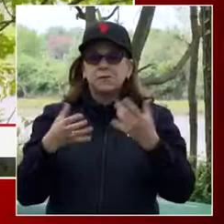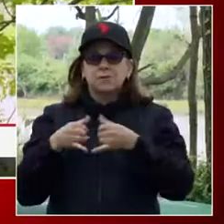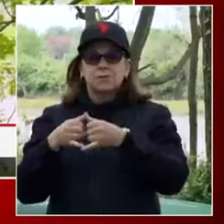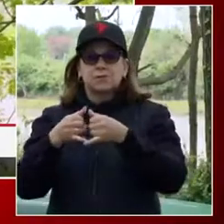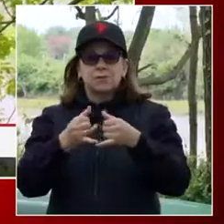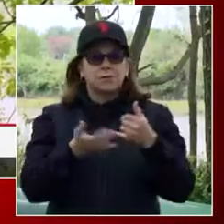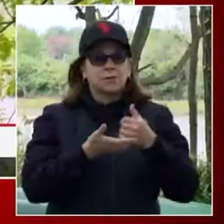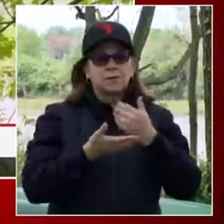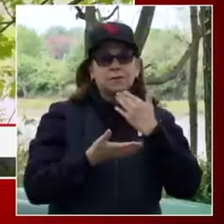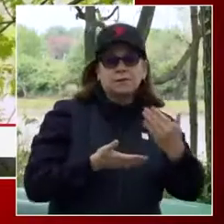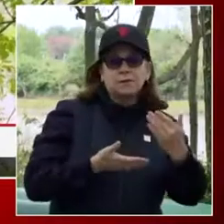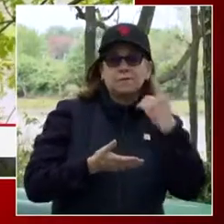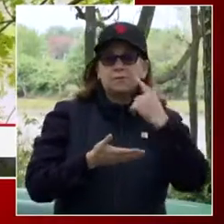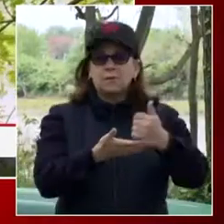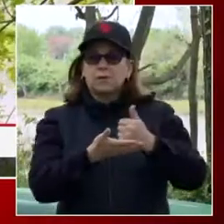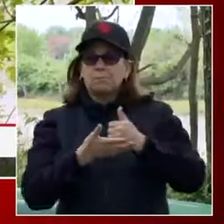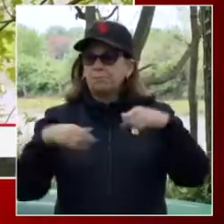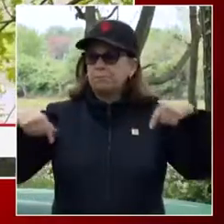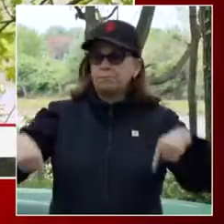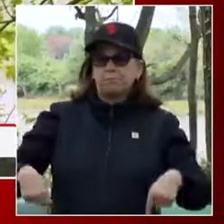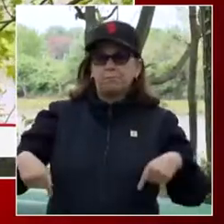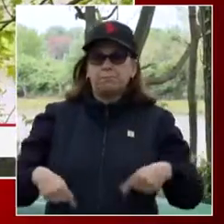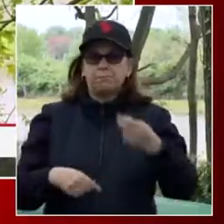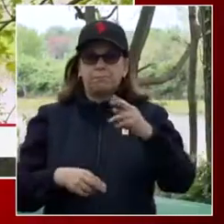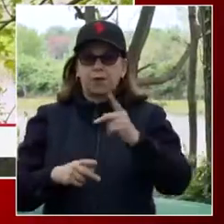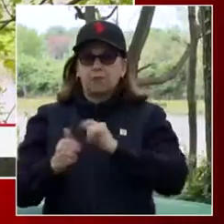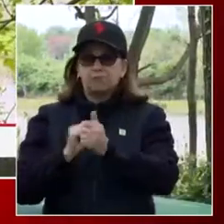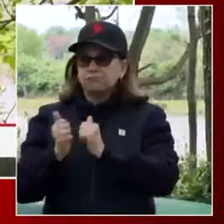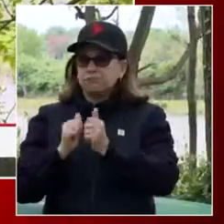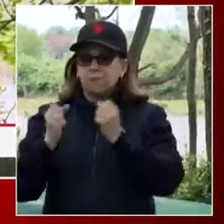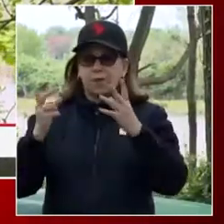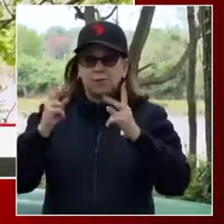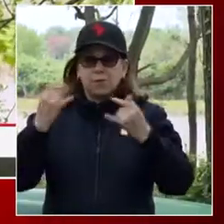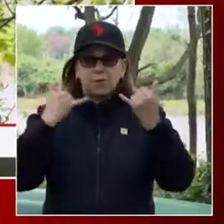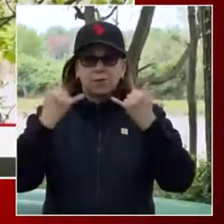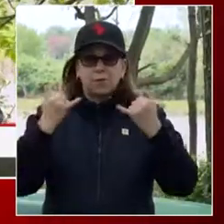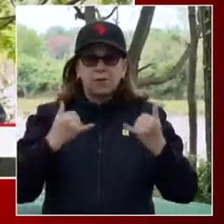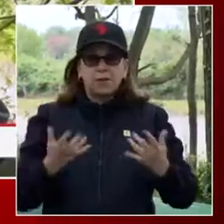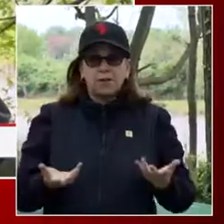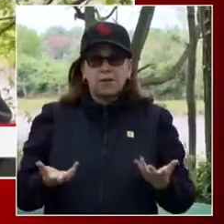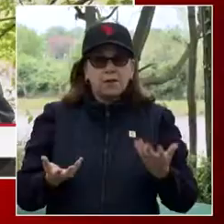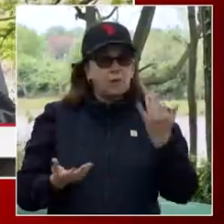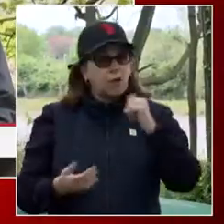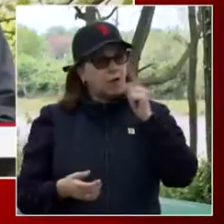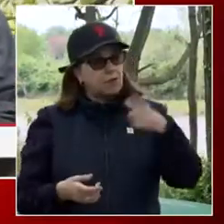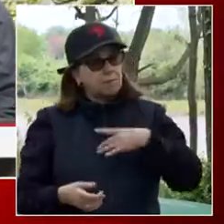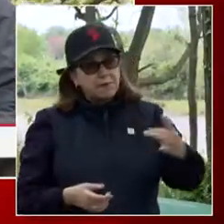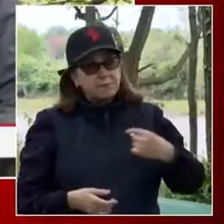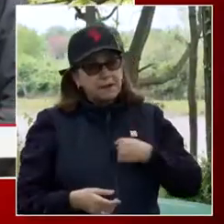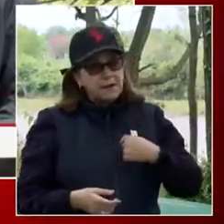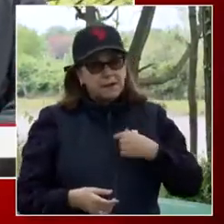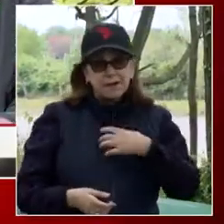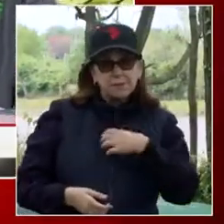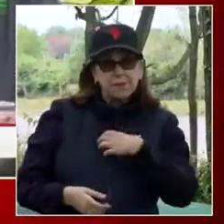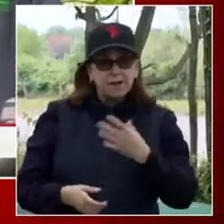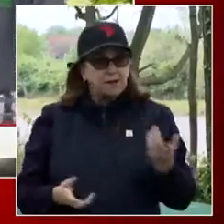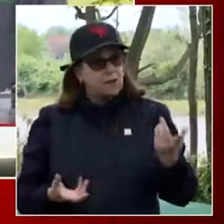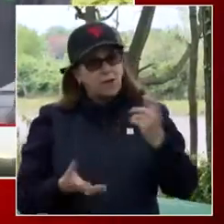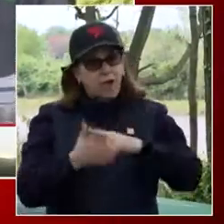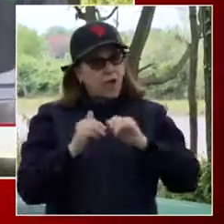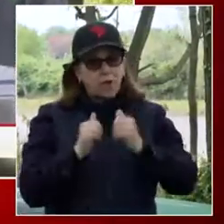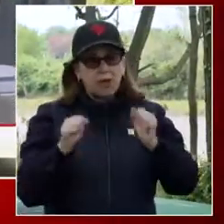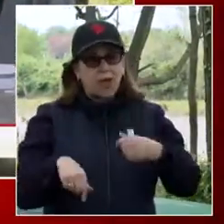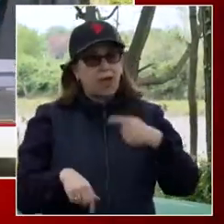time, this has become very competitive. I get people that call me to complain, why did they not win? What does it take? And